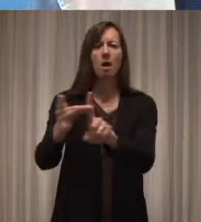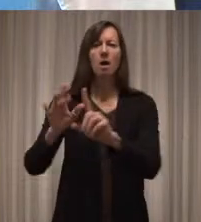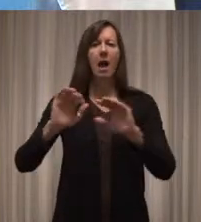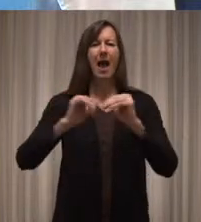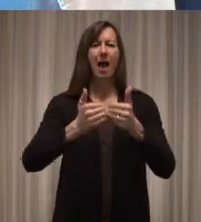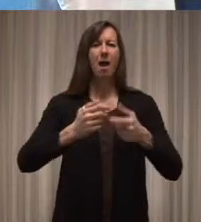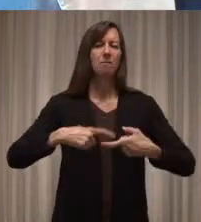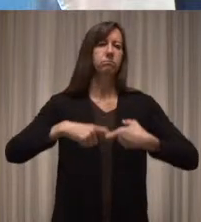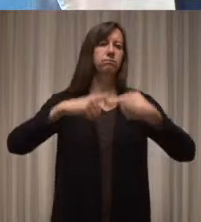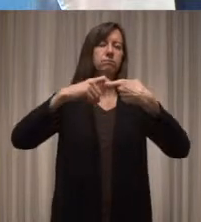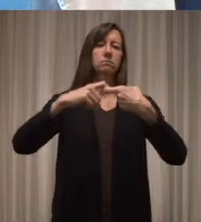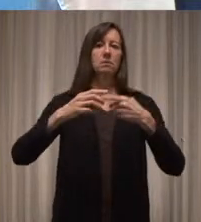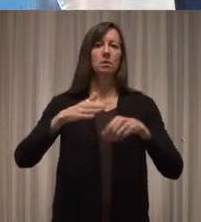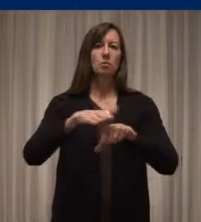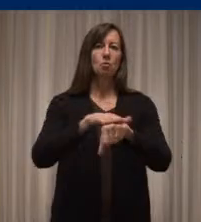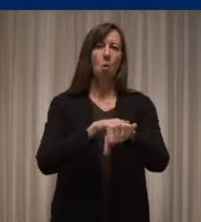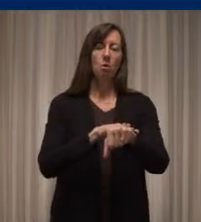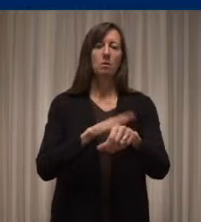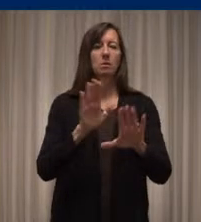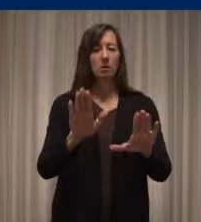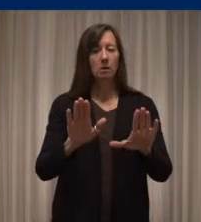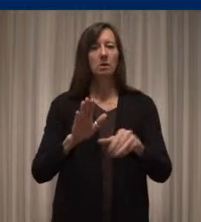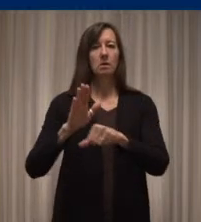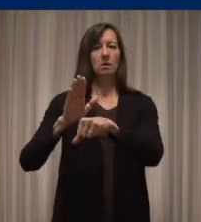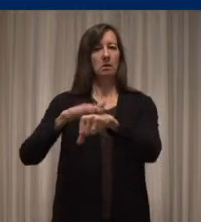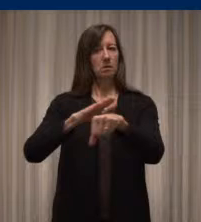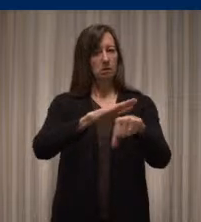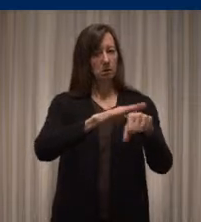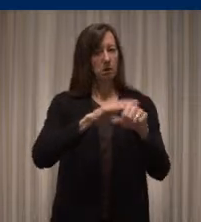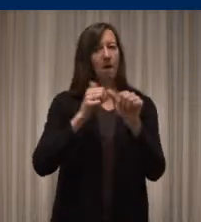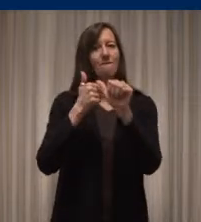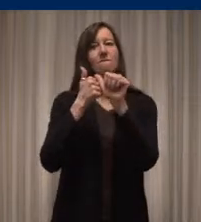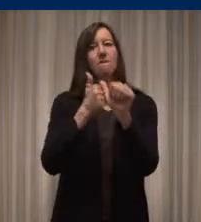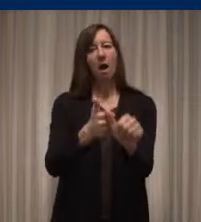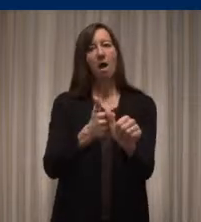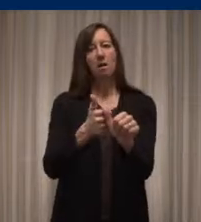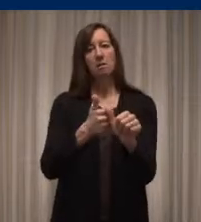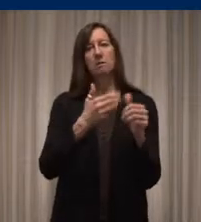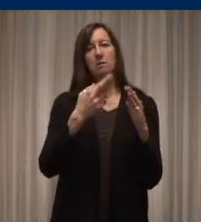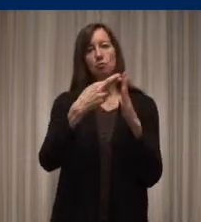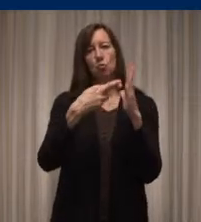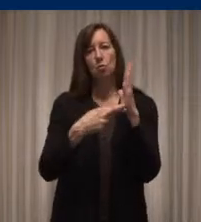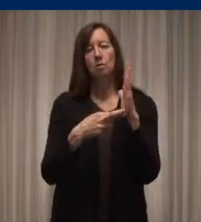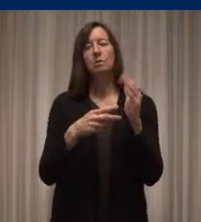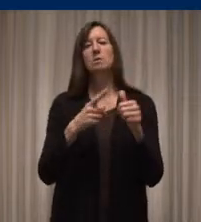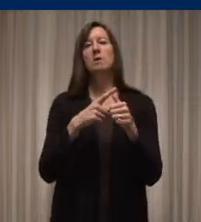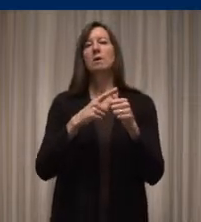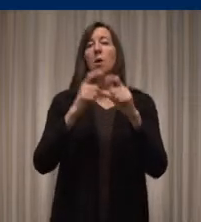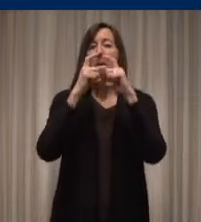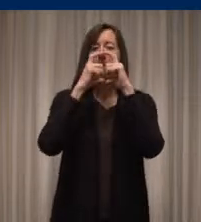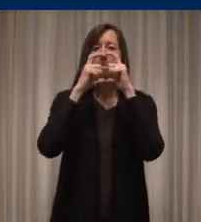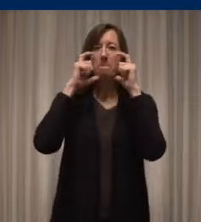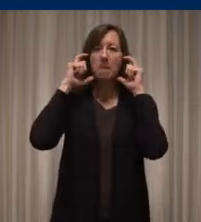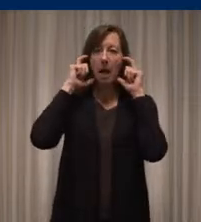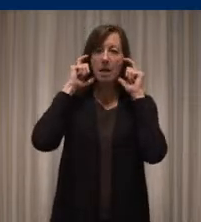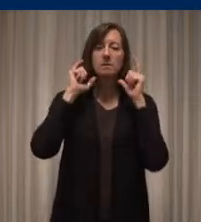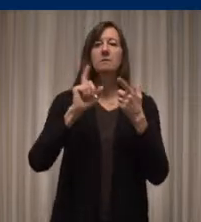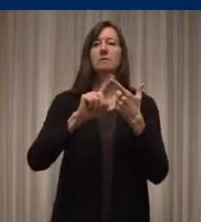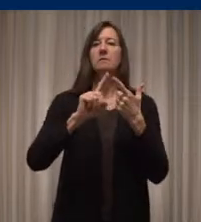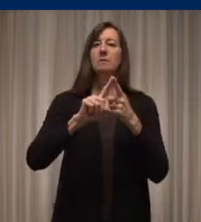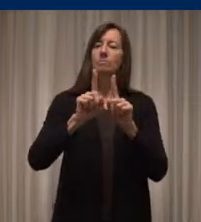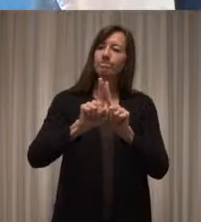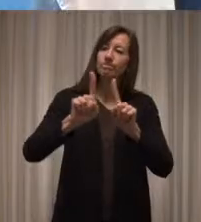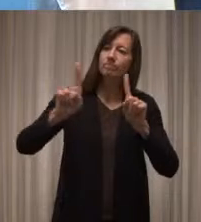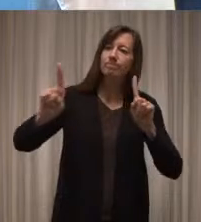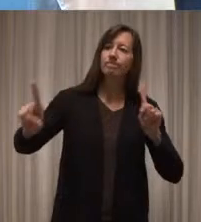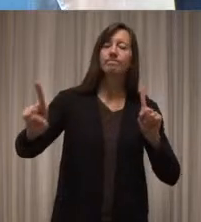is just to continue to follow those precautions, continue to wear masks, continue to social distance, continue to wash